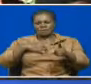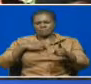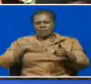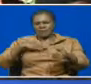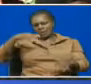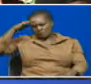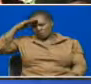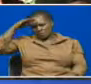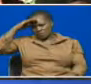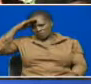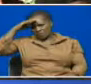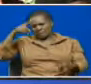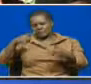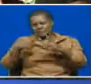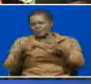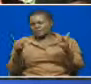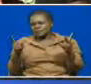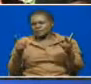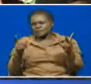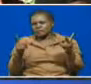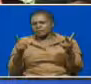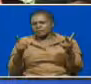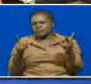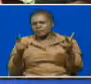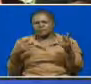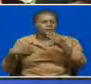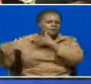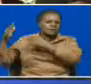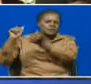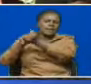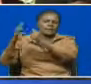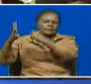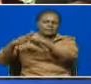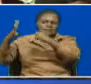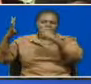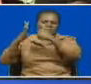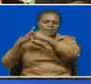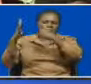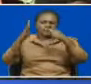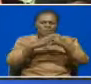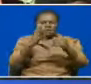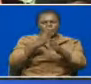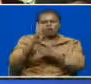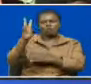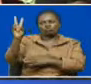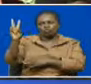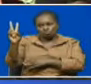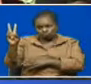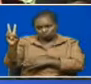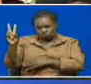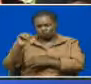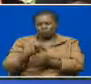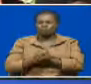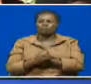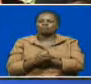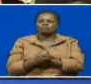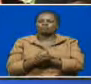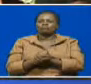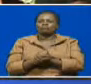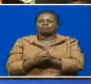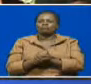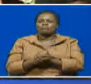alcohol, drugs, and substance abuse started way back in 1999. I was in Form 2, and it was an act